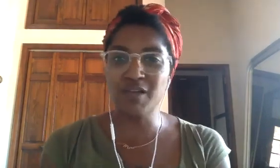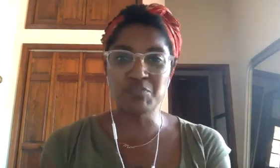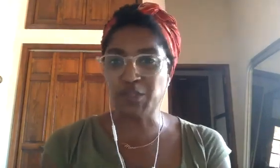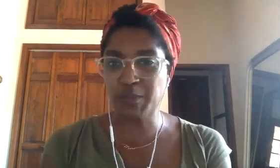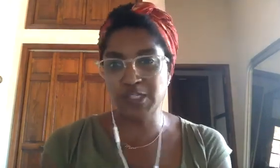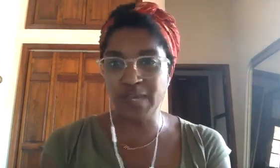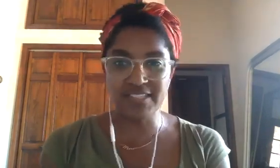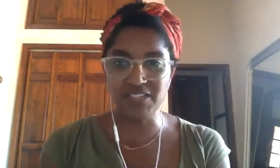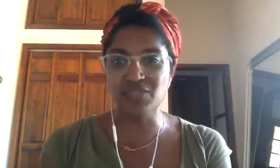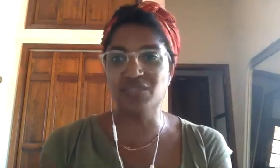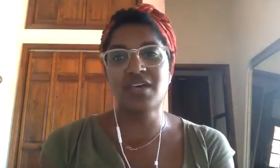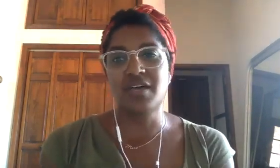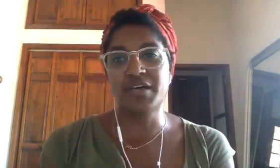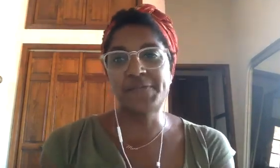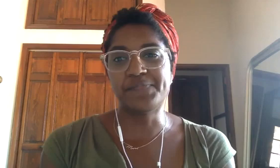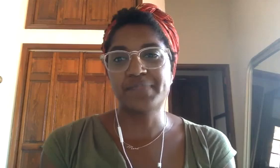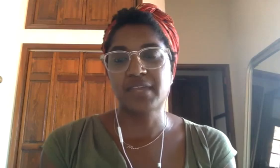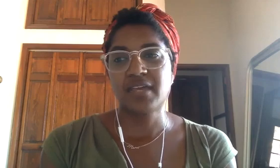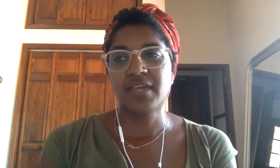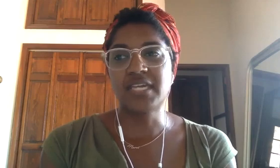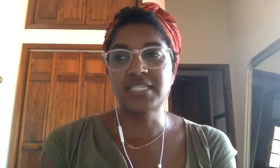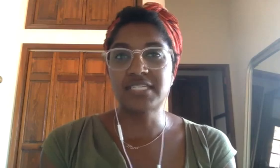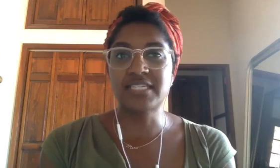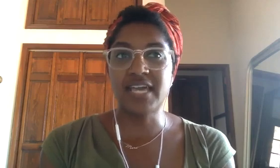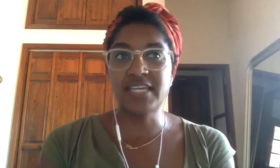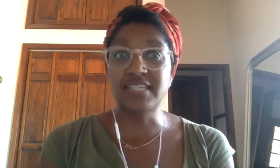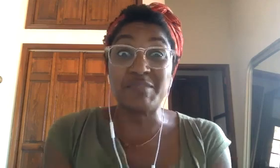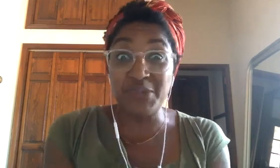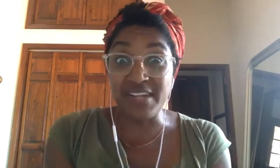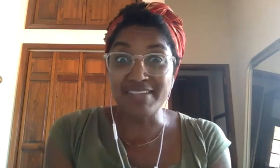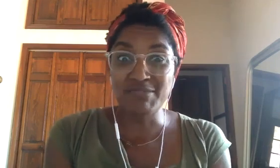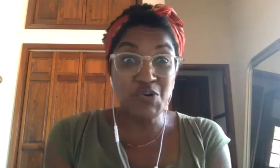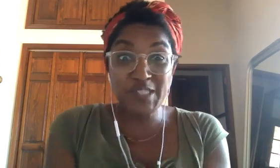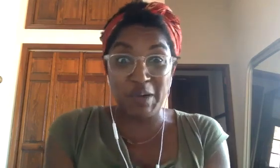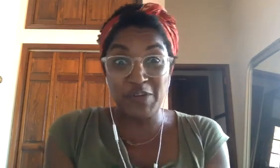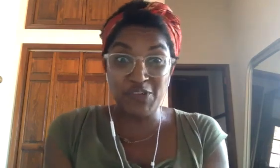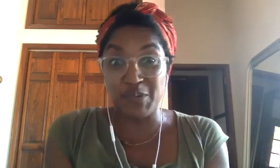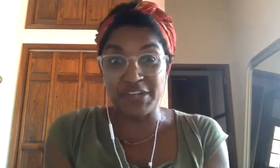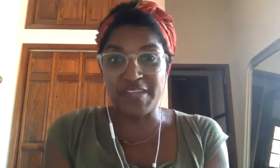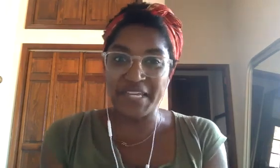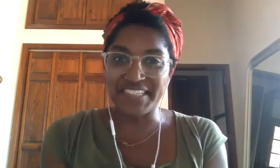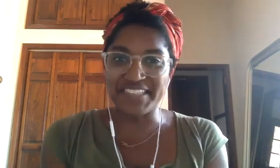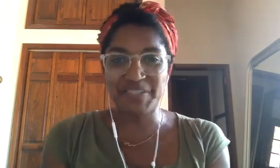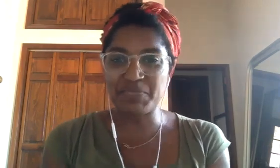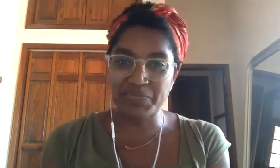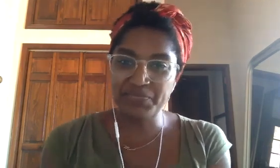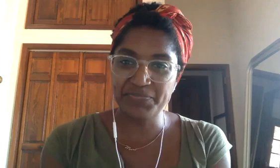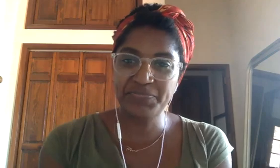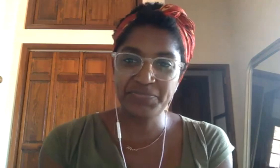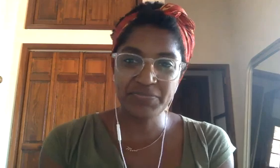to acknowledge multiple perspectives in deciding community, who is a part of your community, basically.